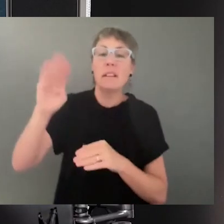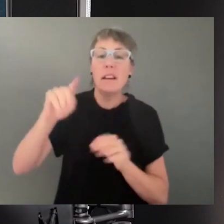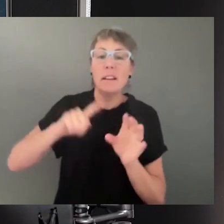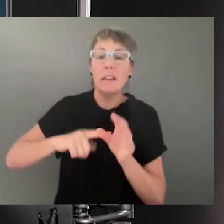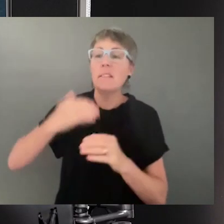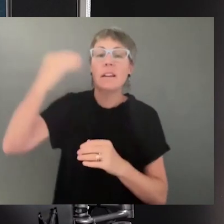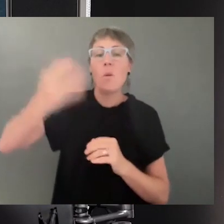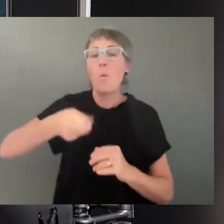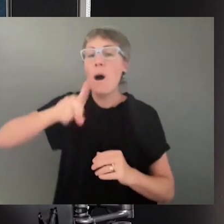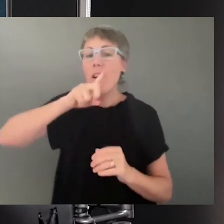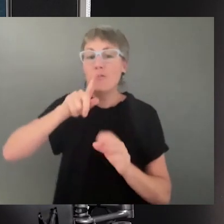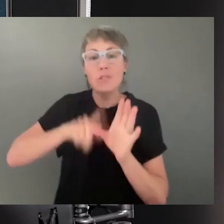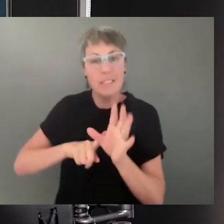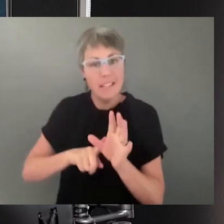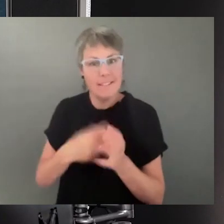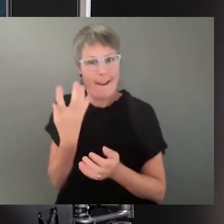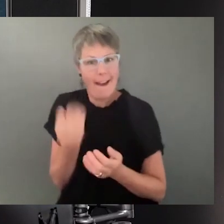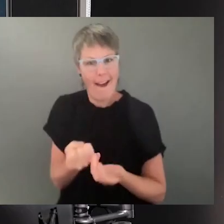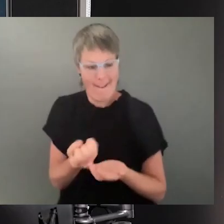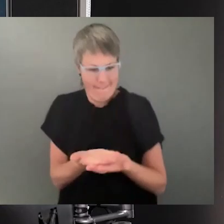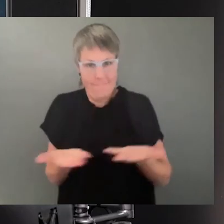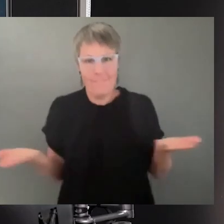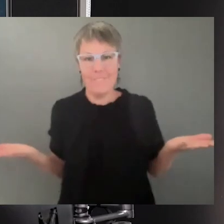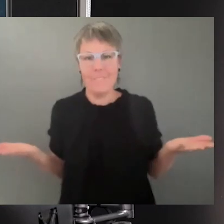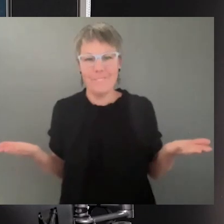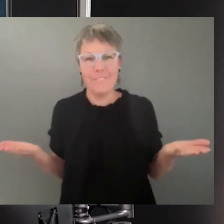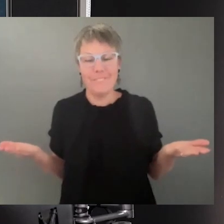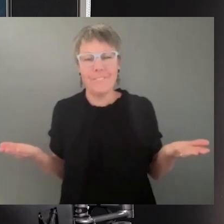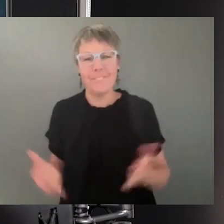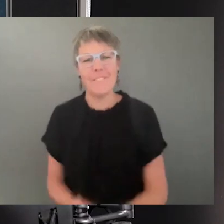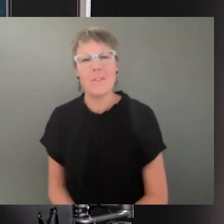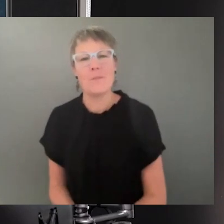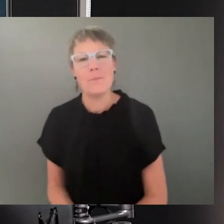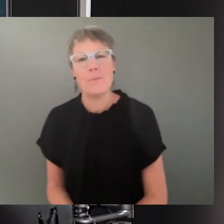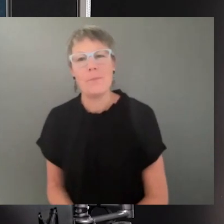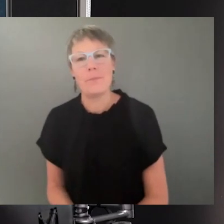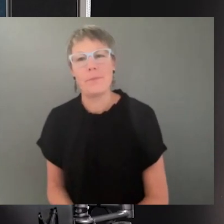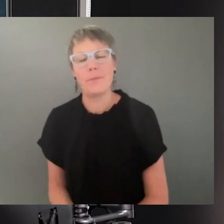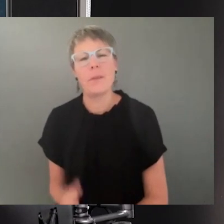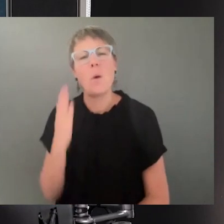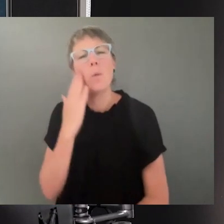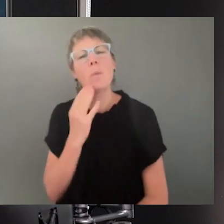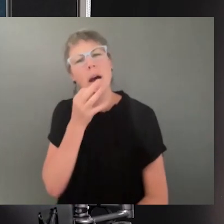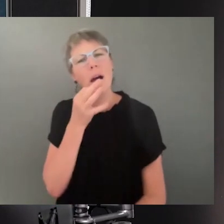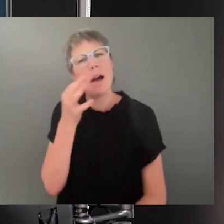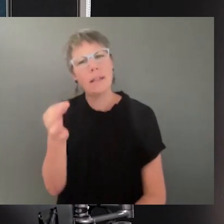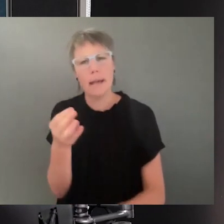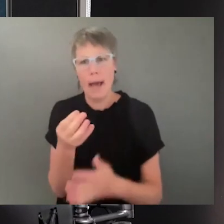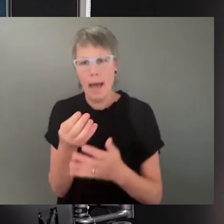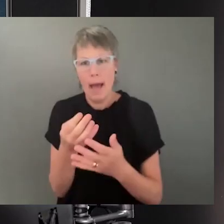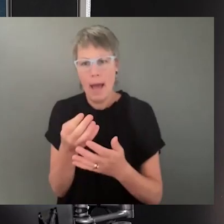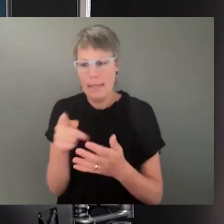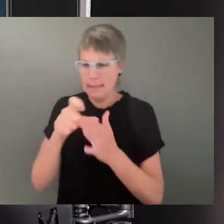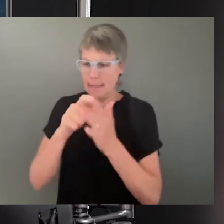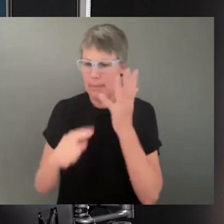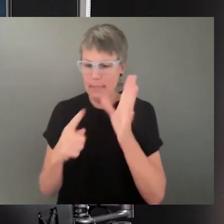now. How can people find and explore this Disability Arts History Australia project? So if people